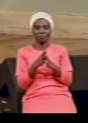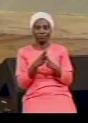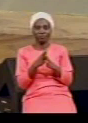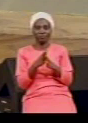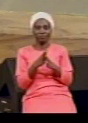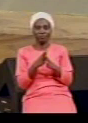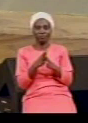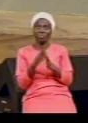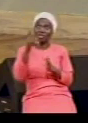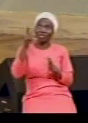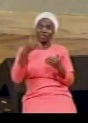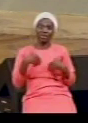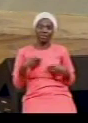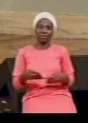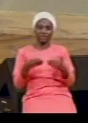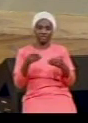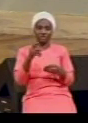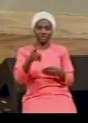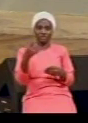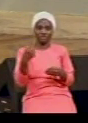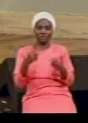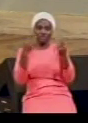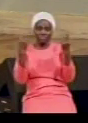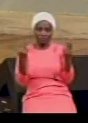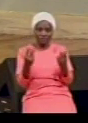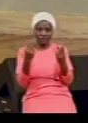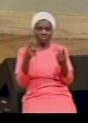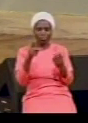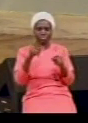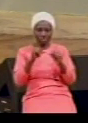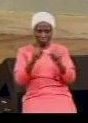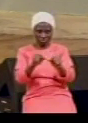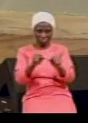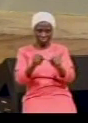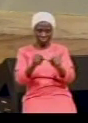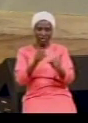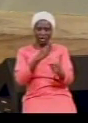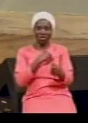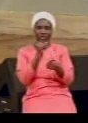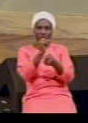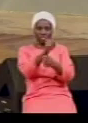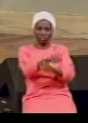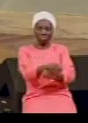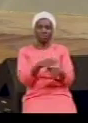he has given you the victory. Go ahead and conquer.